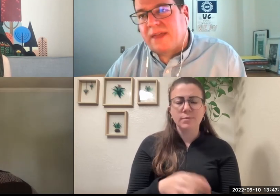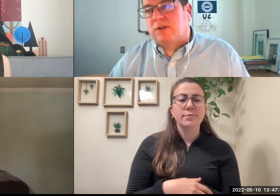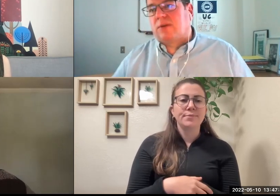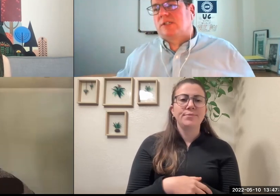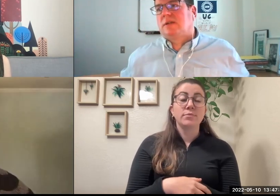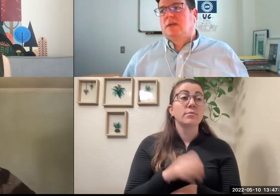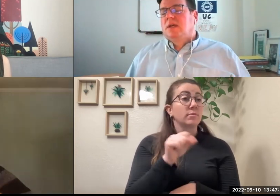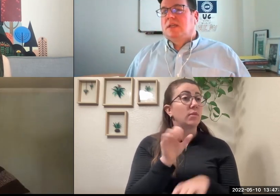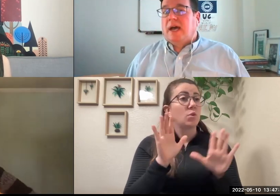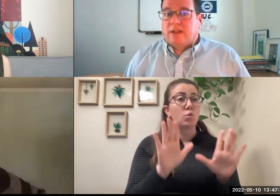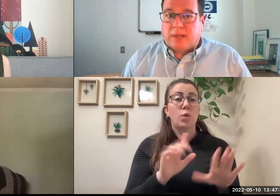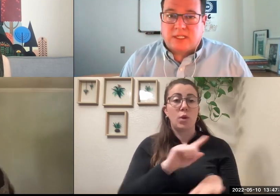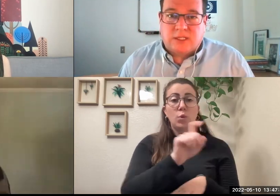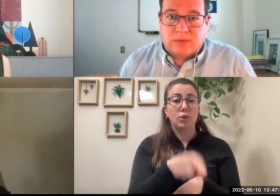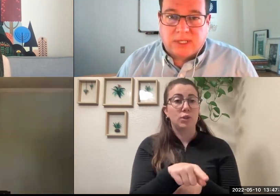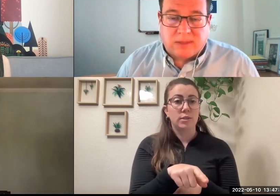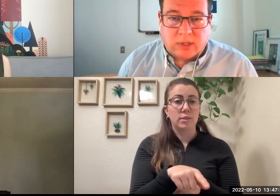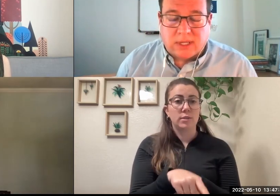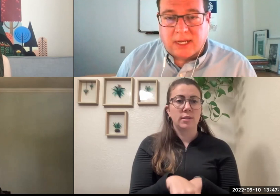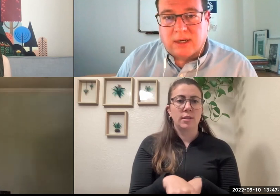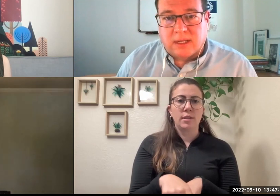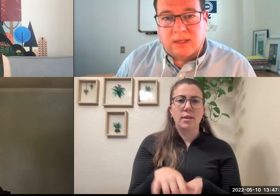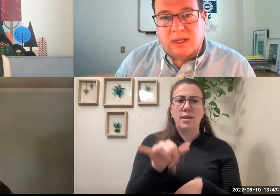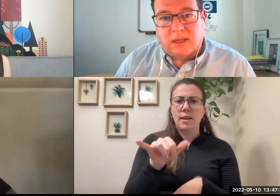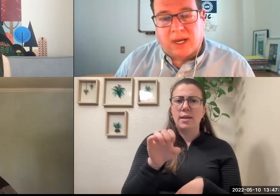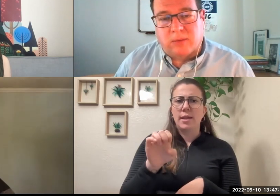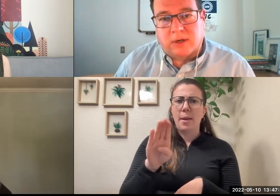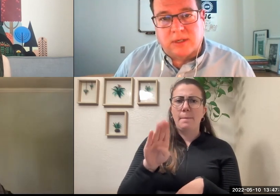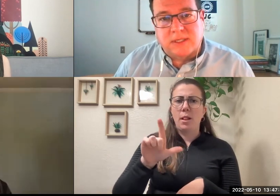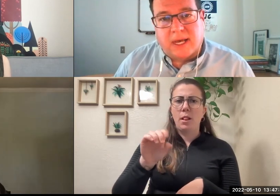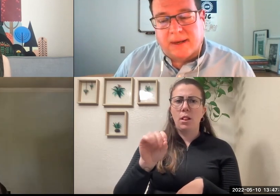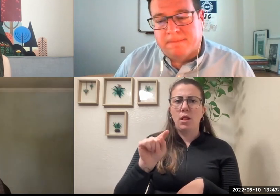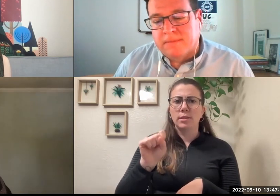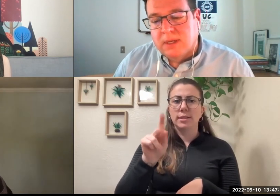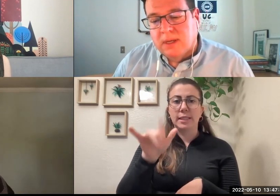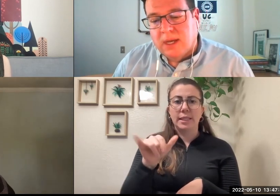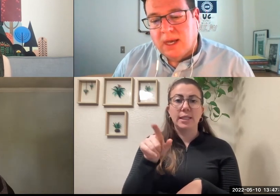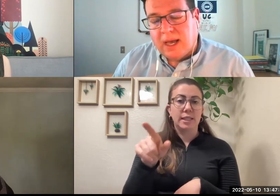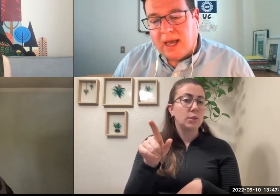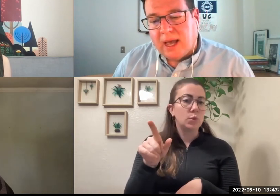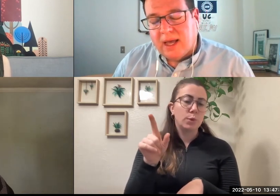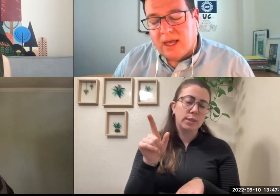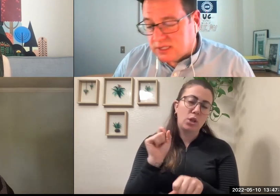Yeah, that's a great question. Yeah, Jablonski is a really important leader in the mine workers.